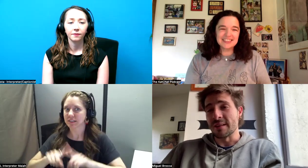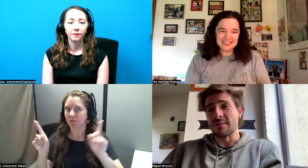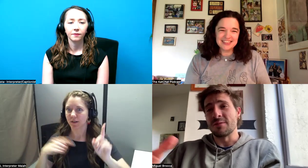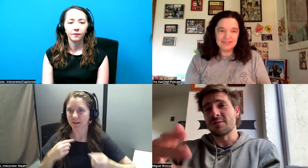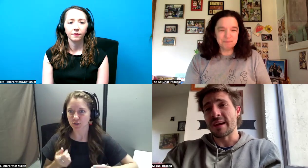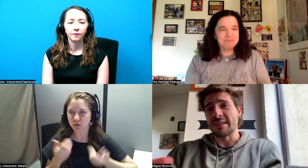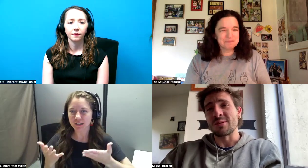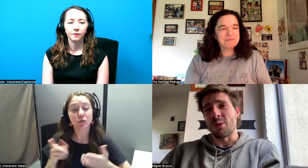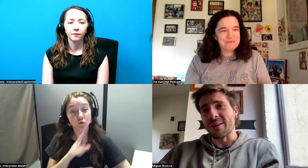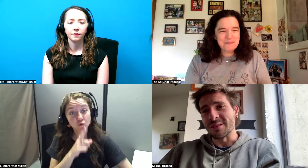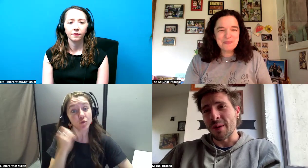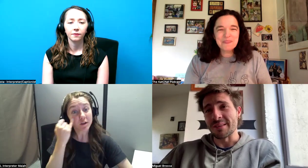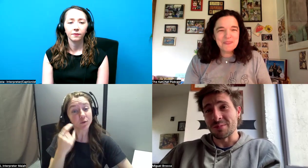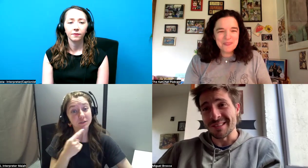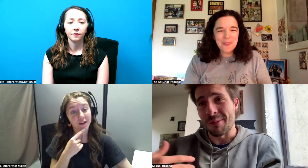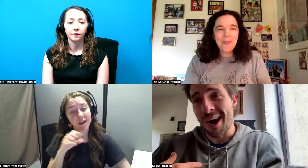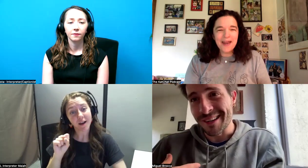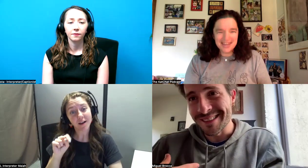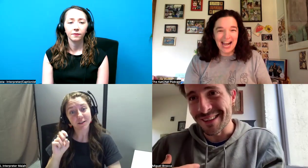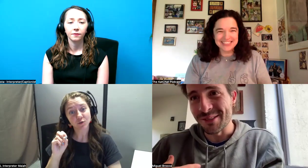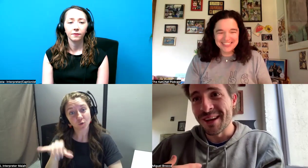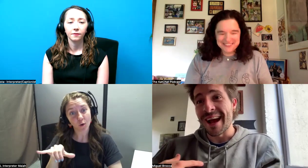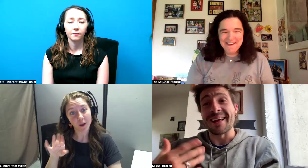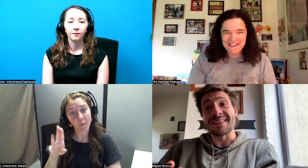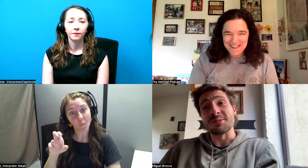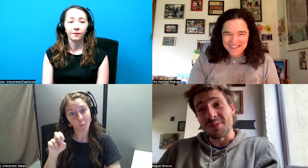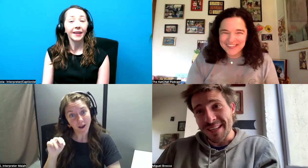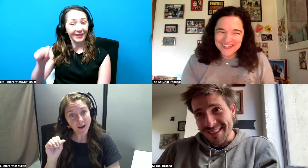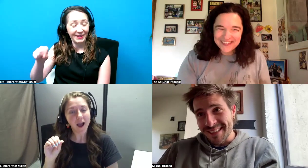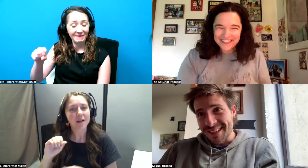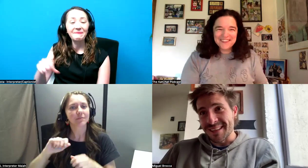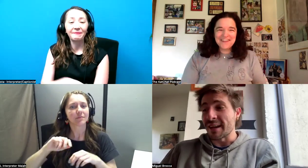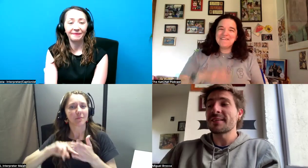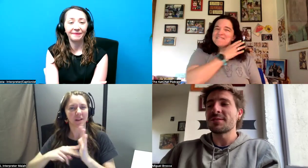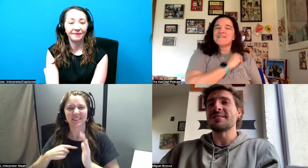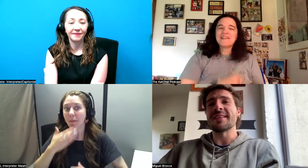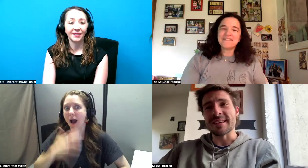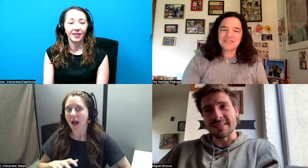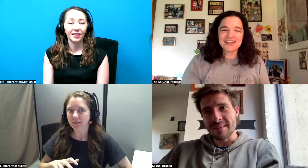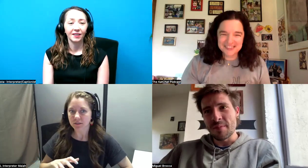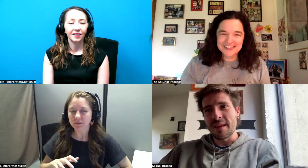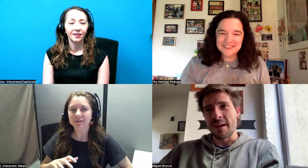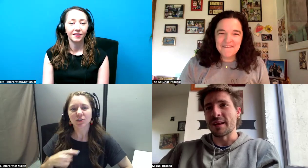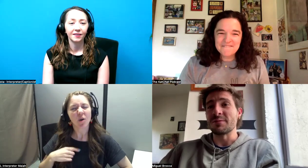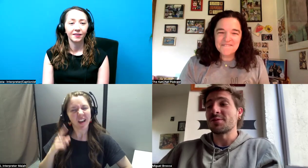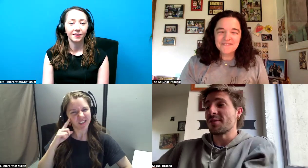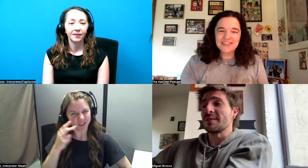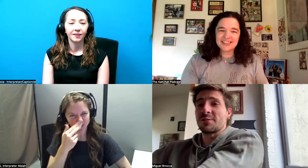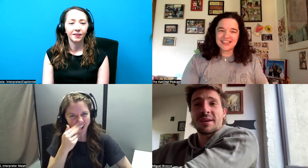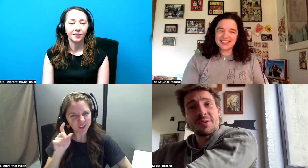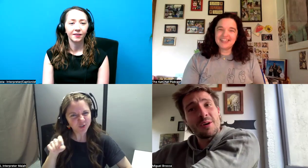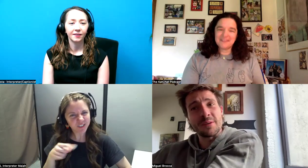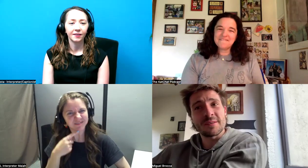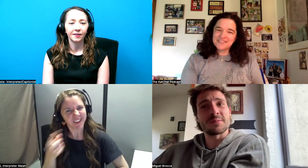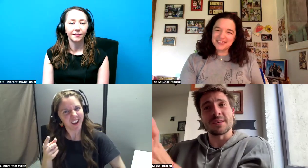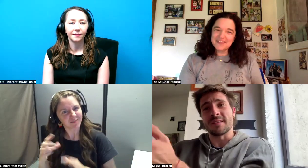true that if you say estoy bueno in Spanish, it means I'm hot, you yeah, know? And I think that was funny. I said, I think we should say this. I mean, I'm not sure if this is